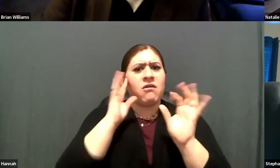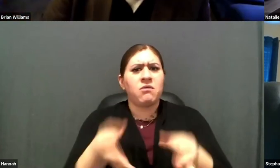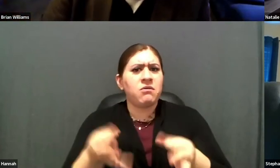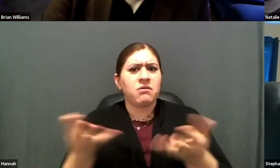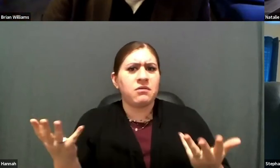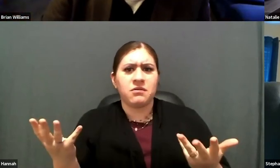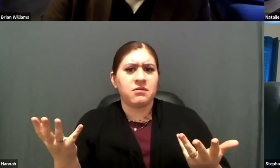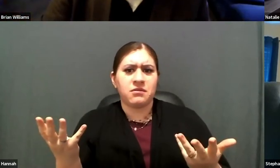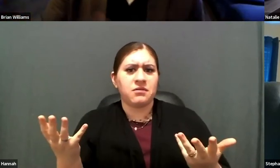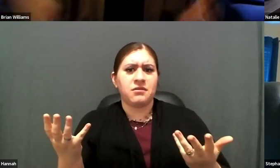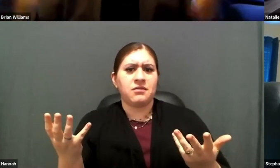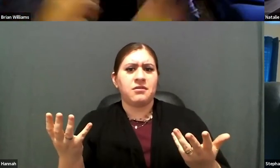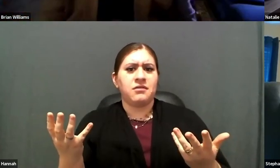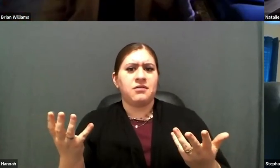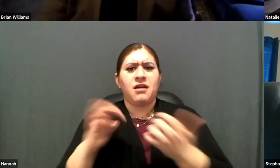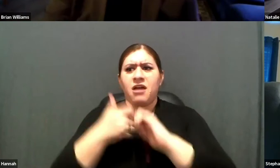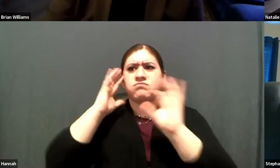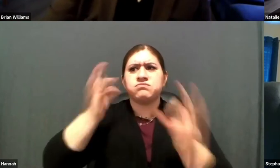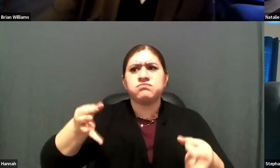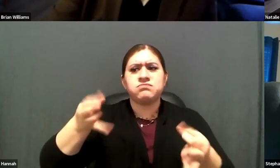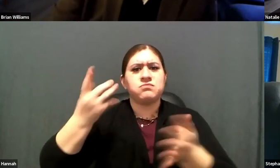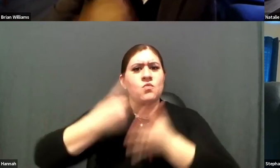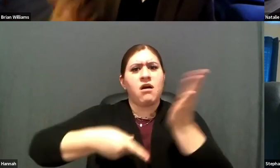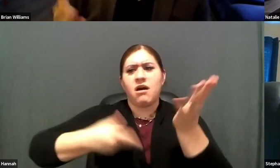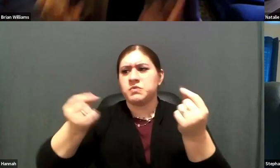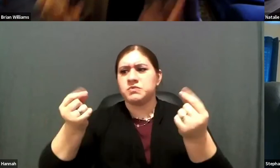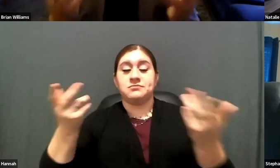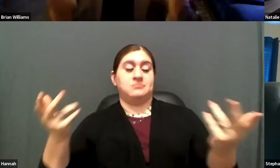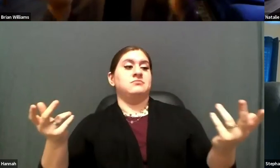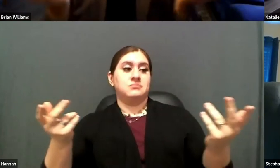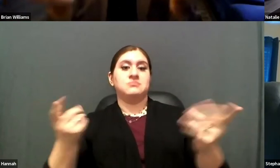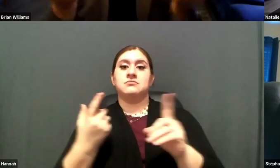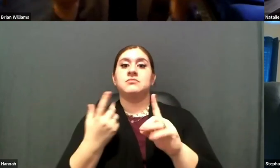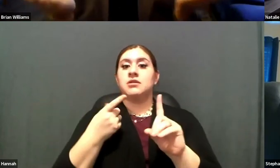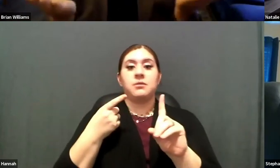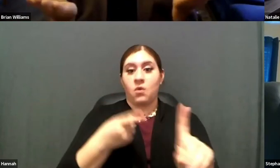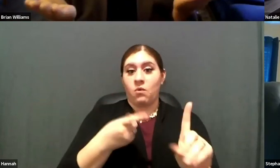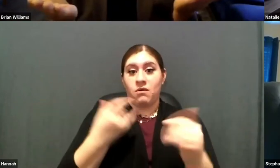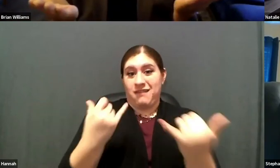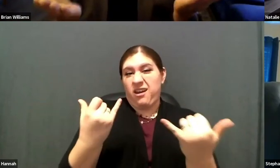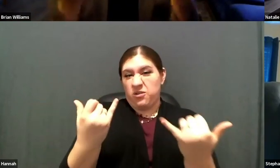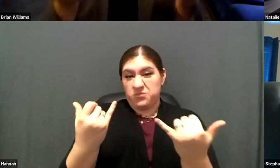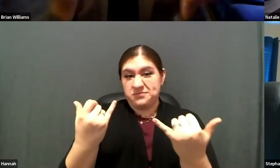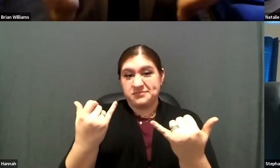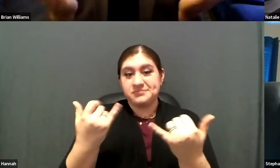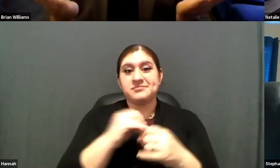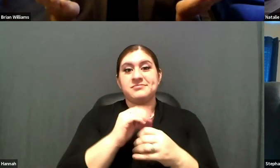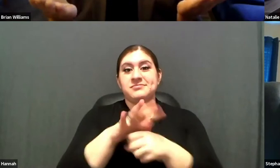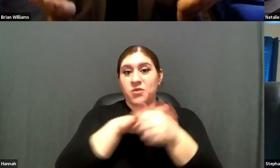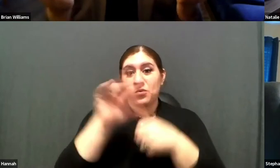decisions? You know, how do they make the decision of what is this? And I said, well, it comes down to, for example, in this case, local